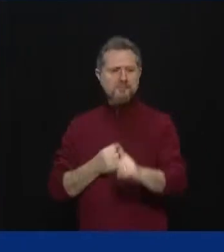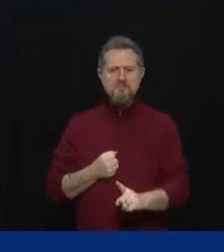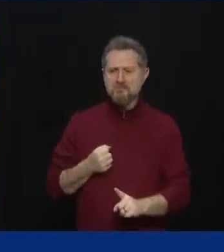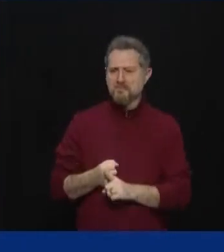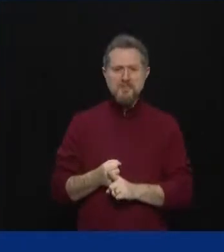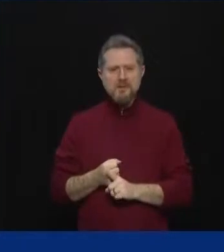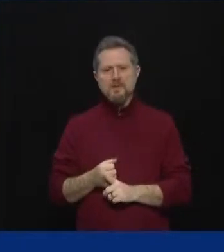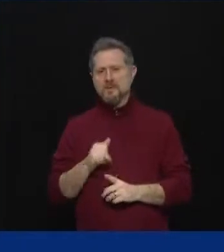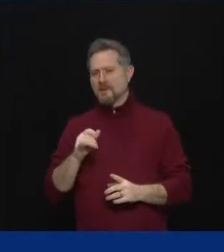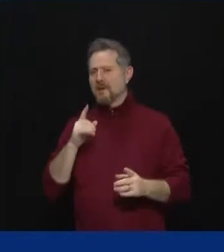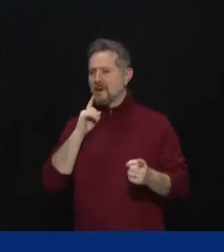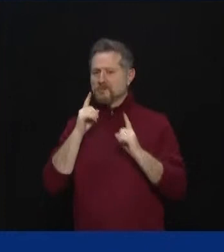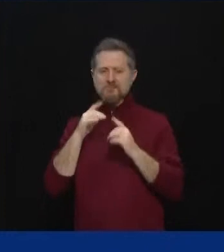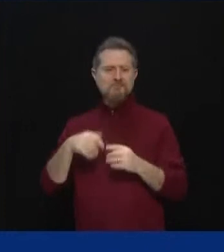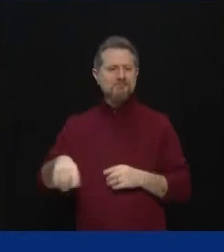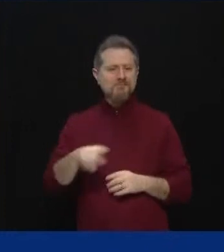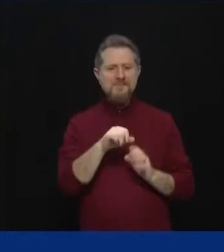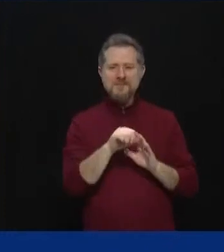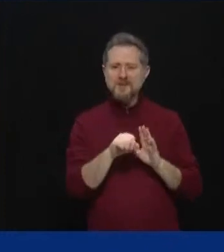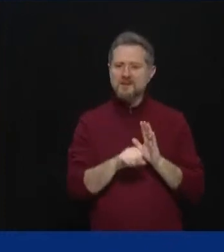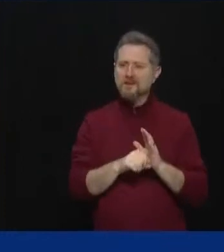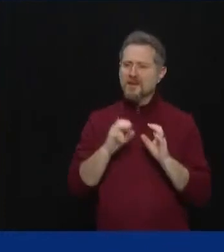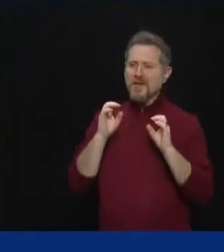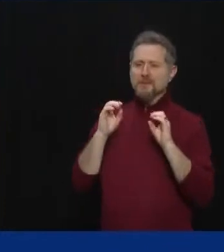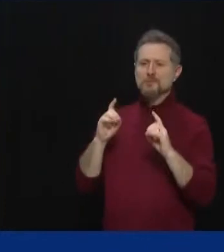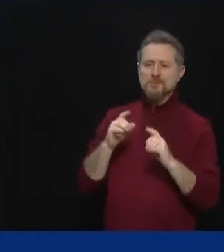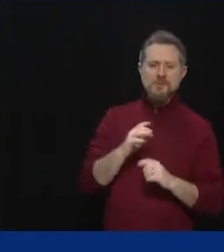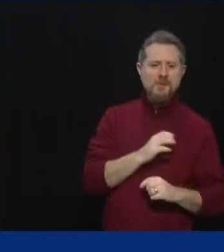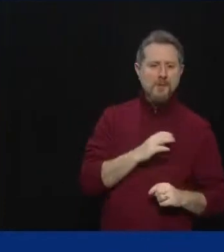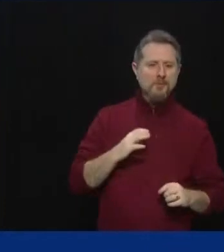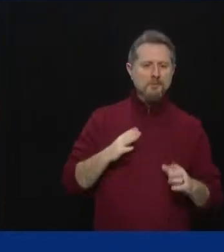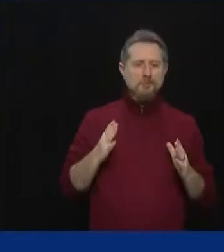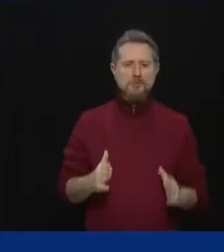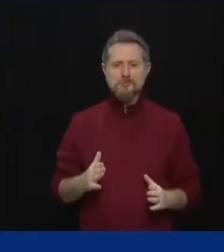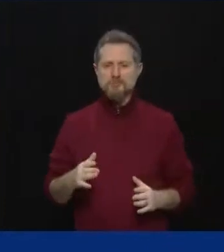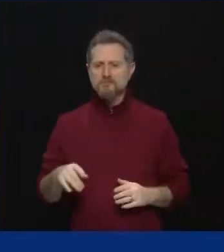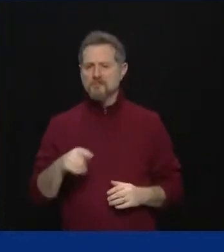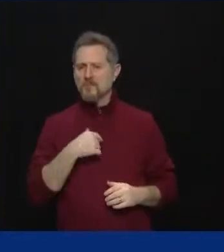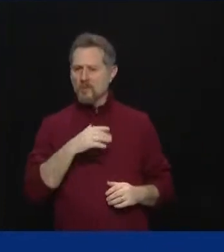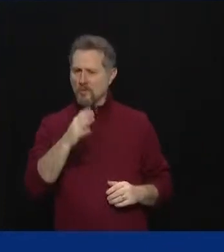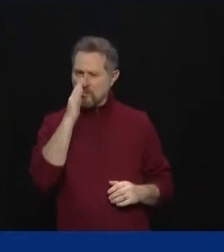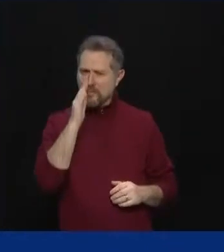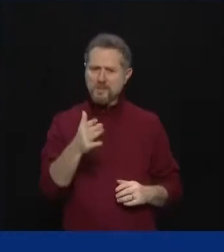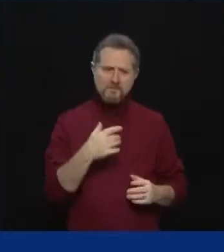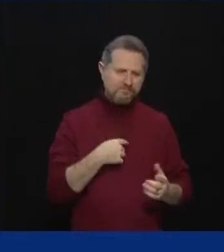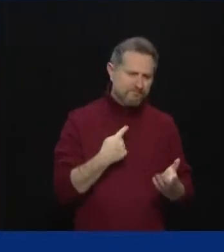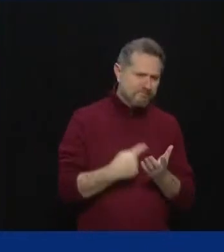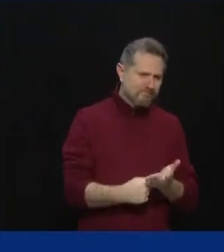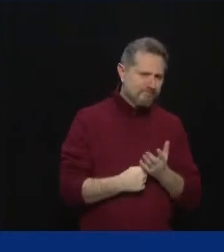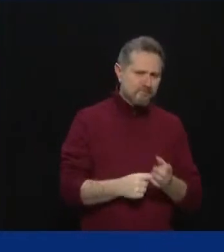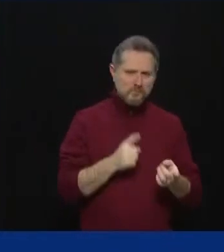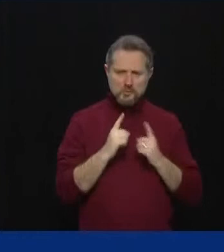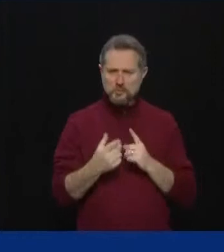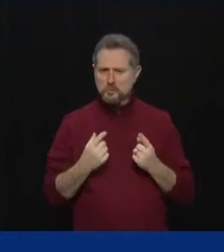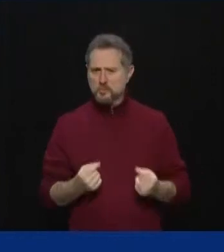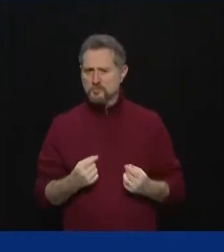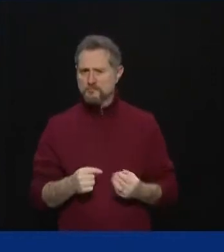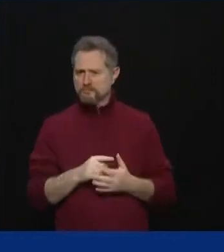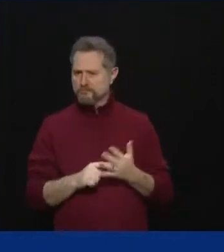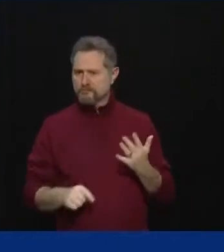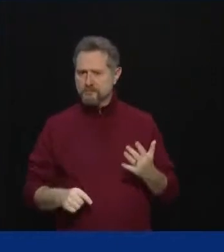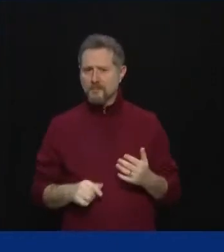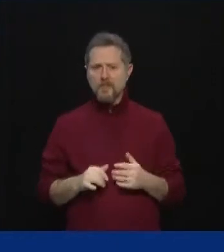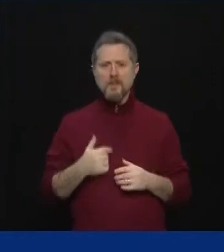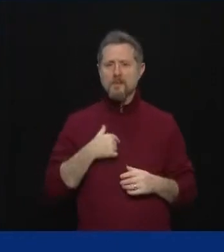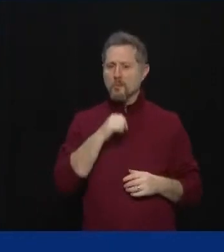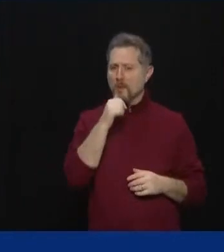education commissioner, and we'll be thinking about what we can do on this. So I can't tell you a particular